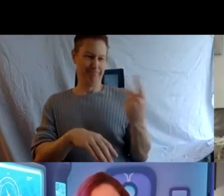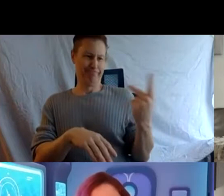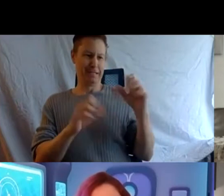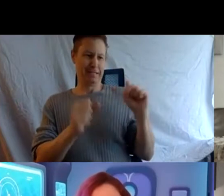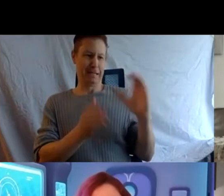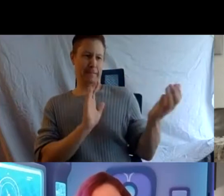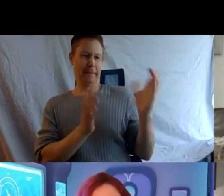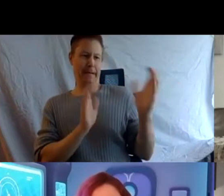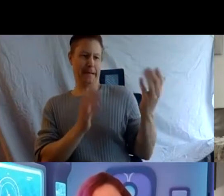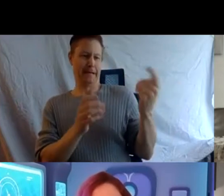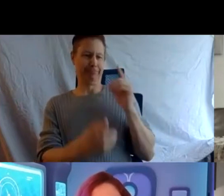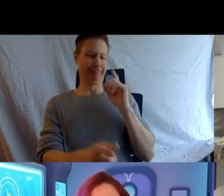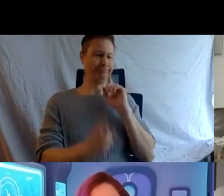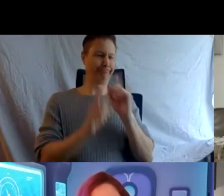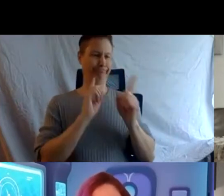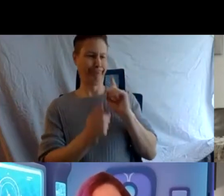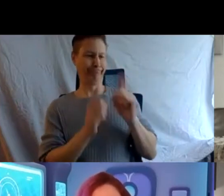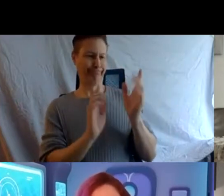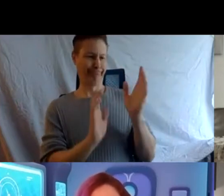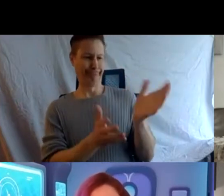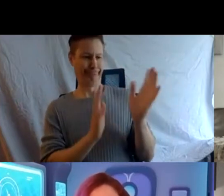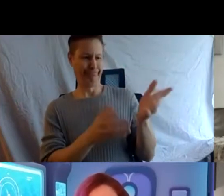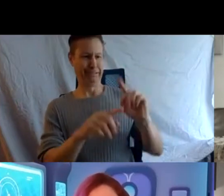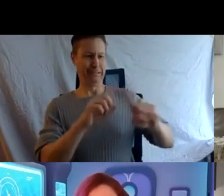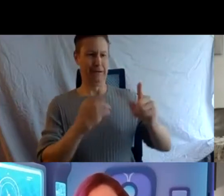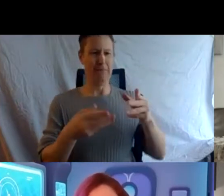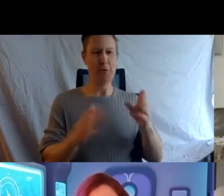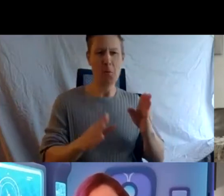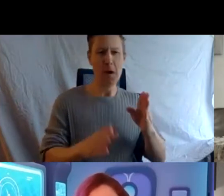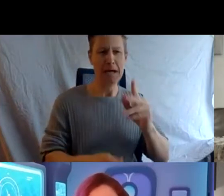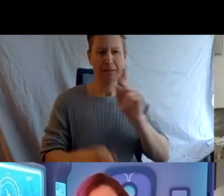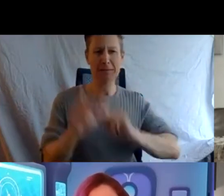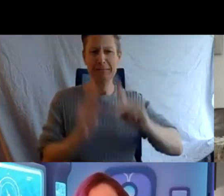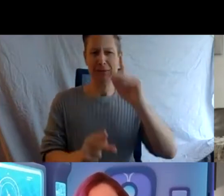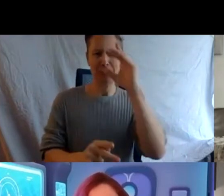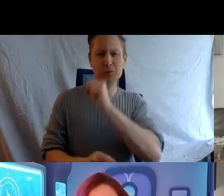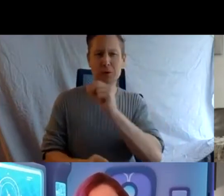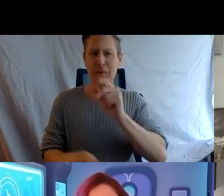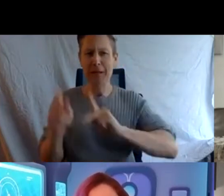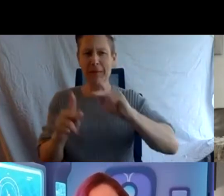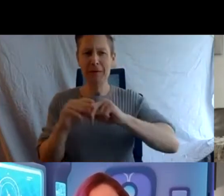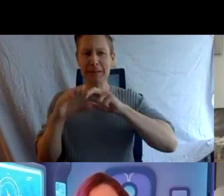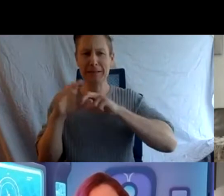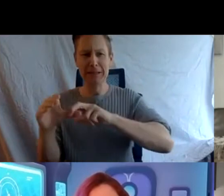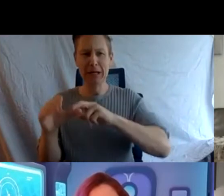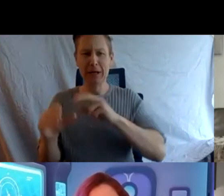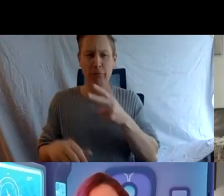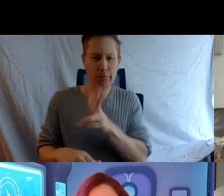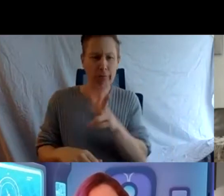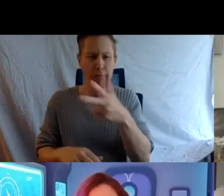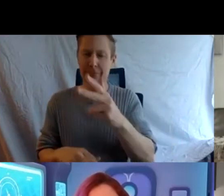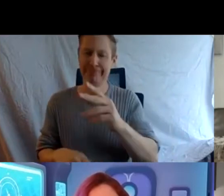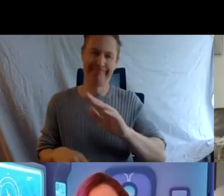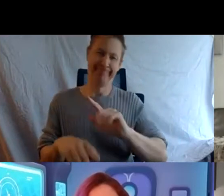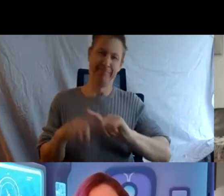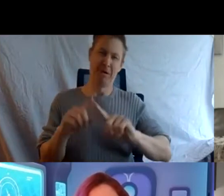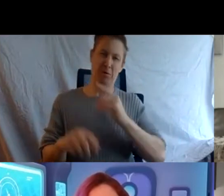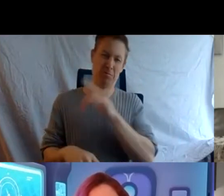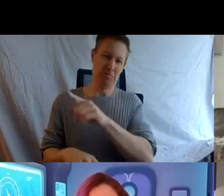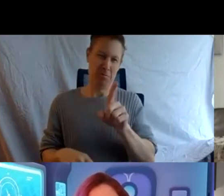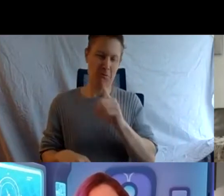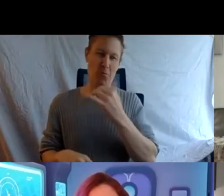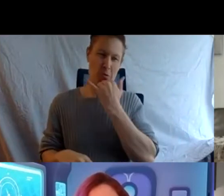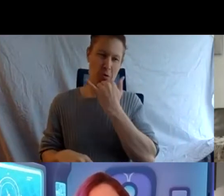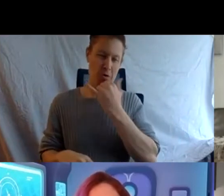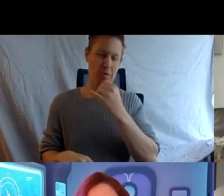conversations with different ways people assume people move in a wheelchair and how it maneuvers and how it looks and stuff. So